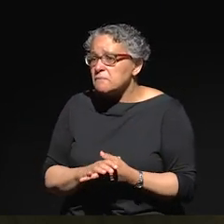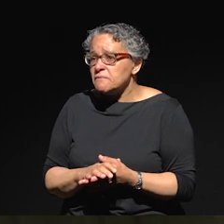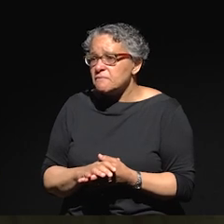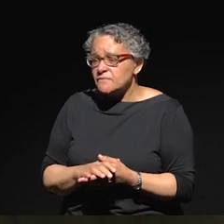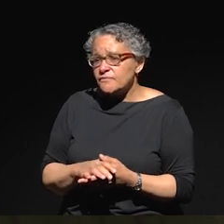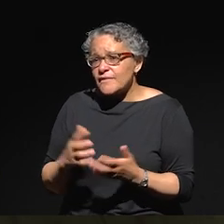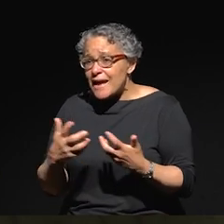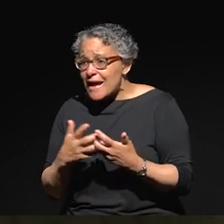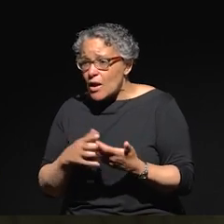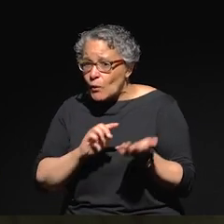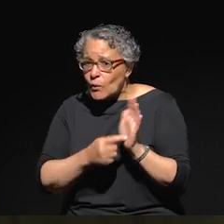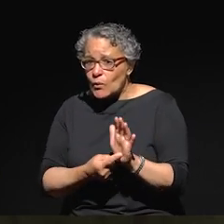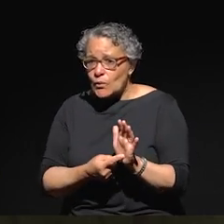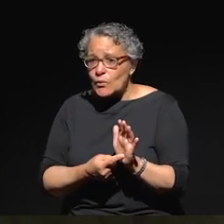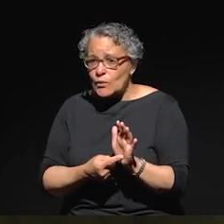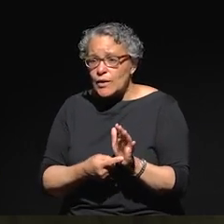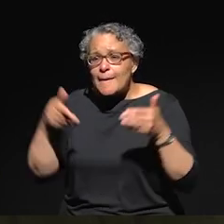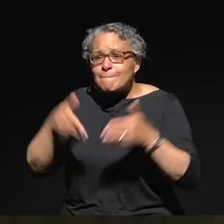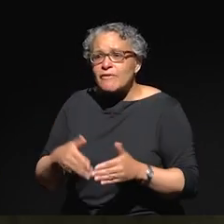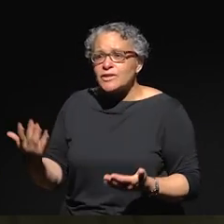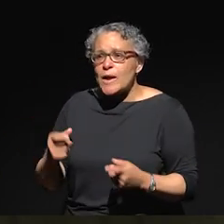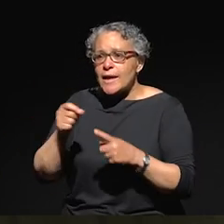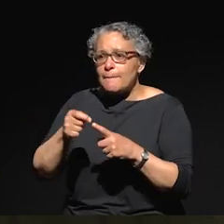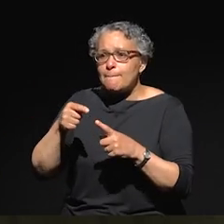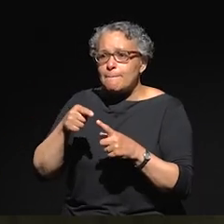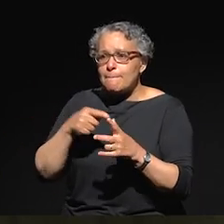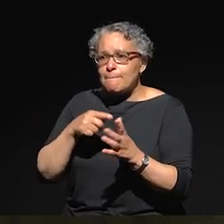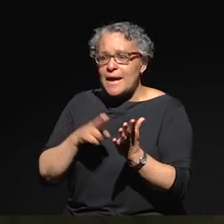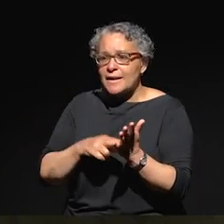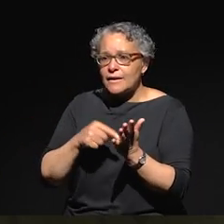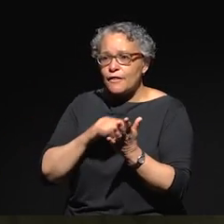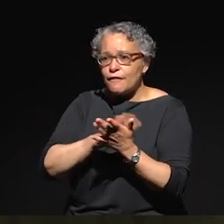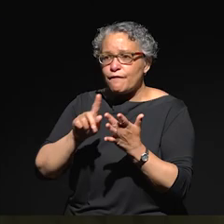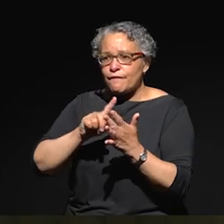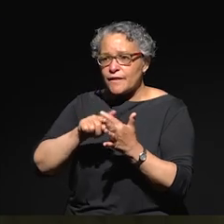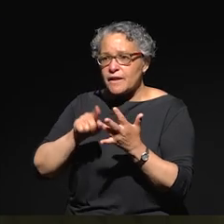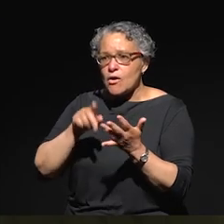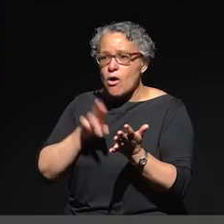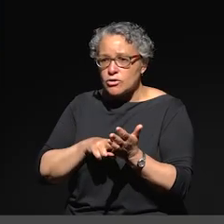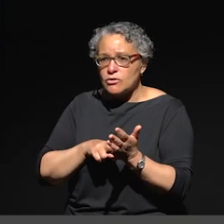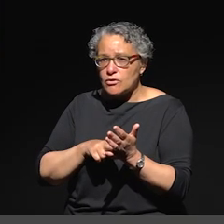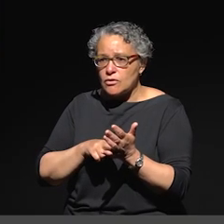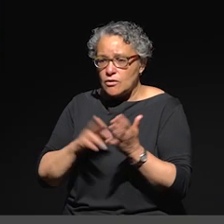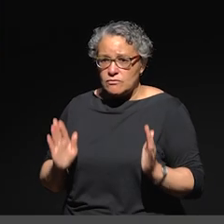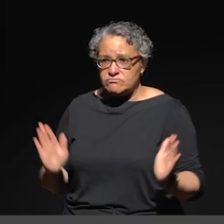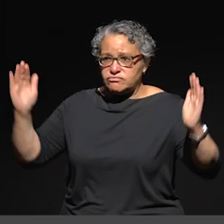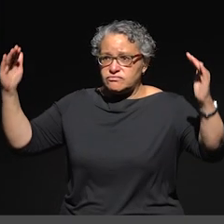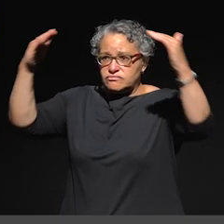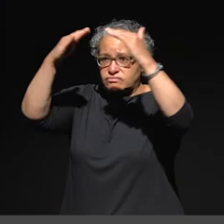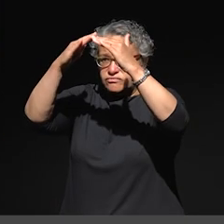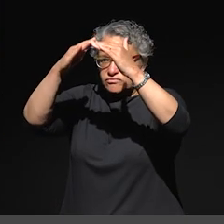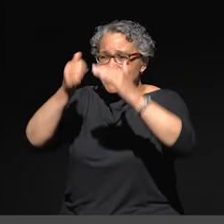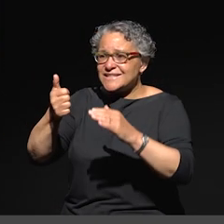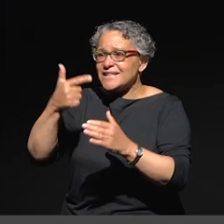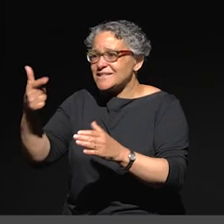indicated by the fact that he was buried in the Pantheon, and that he had bought a plot in the Pantheon for his tomb 6-7